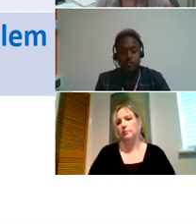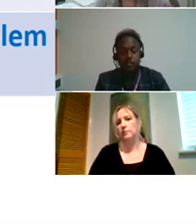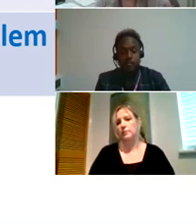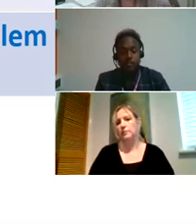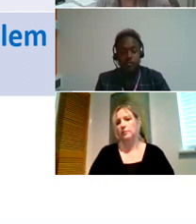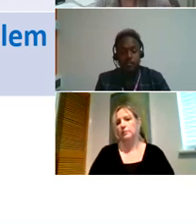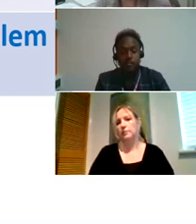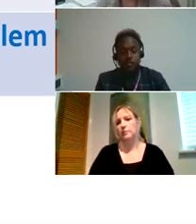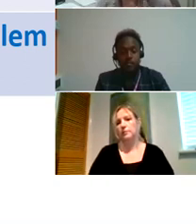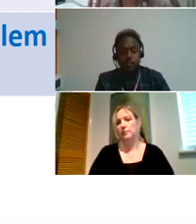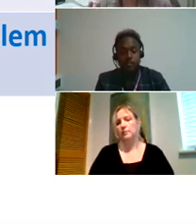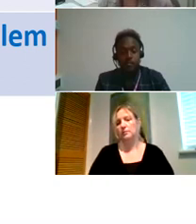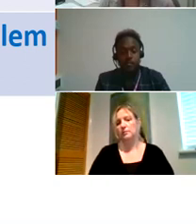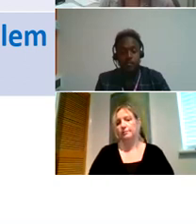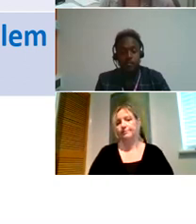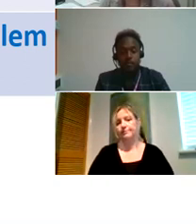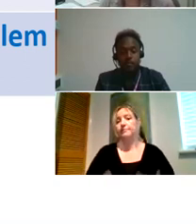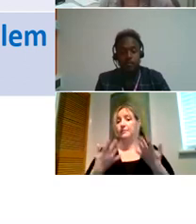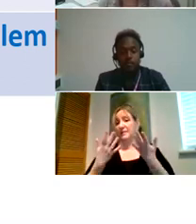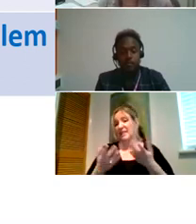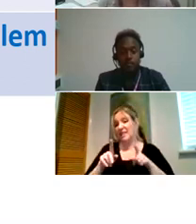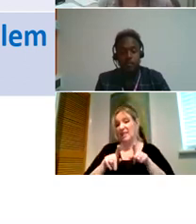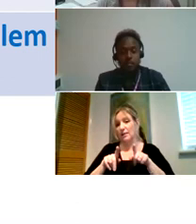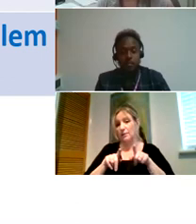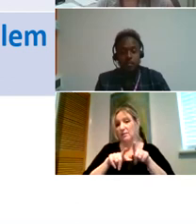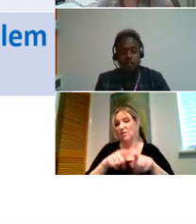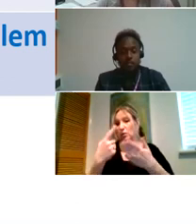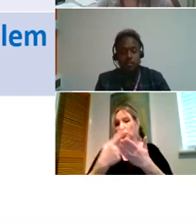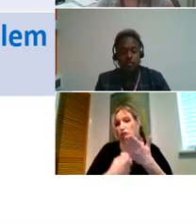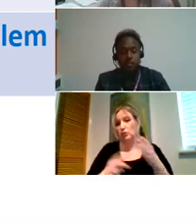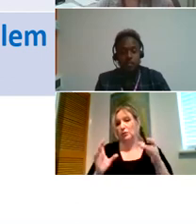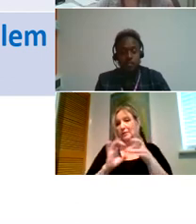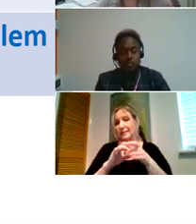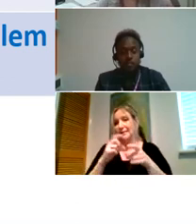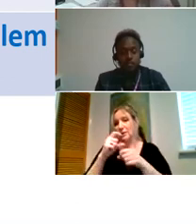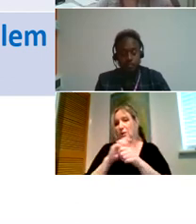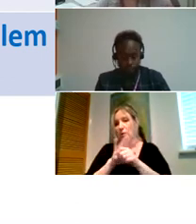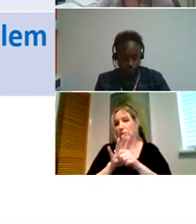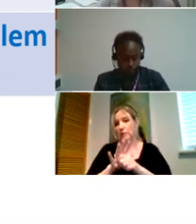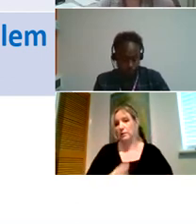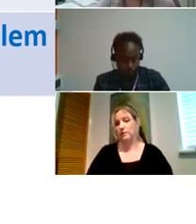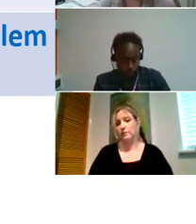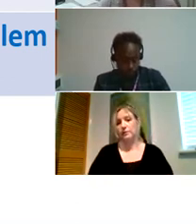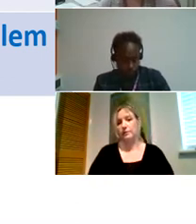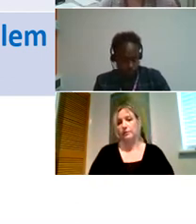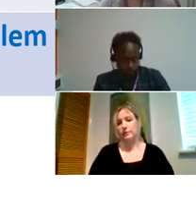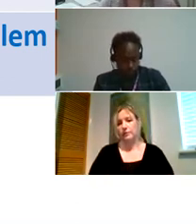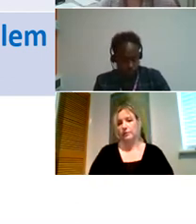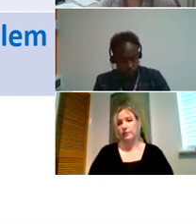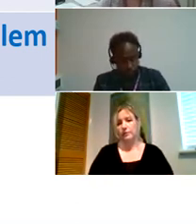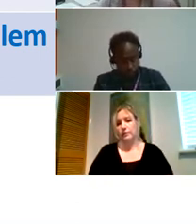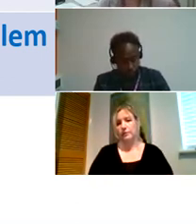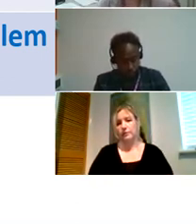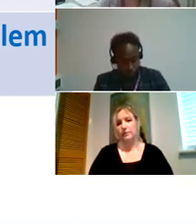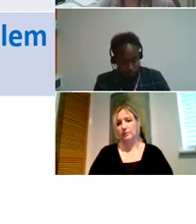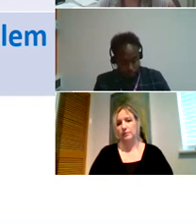where we're following the government guidance, wearing face covering, but you will have opportunity to develop these skills. And if we